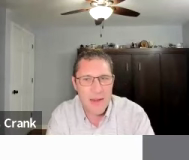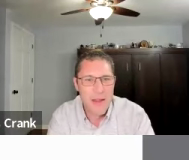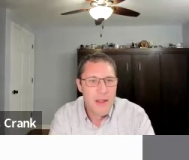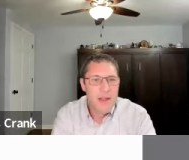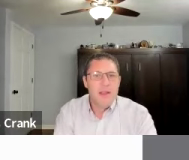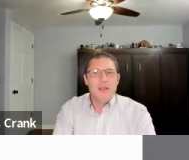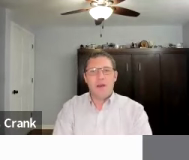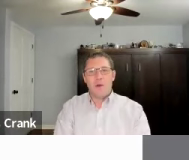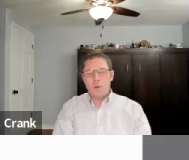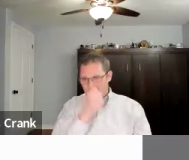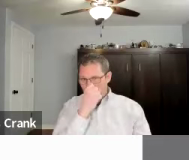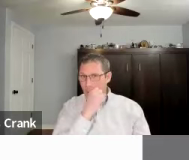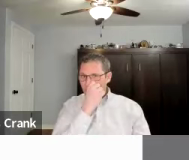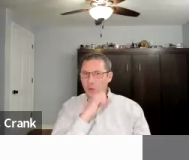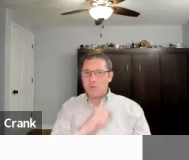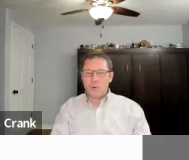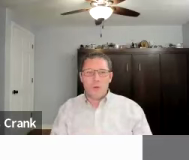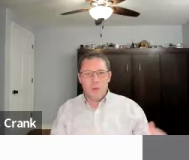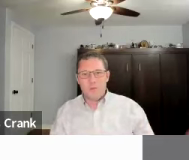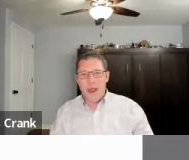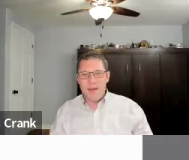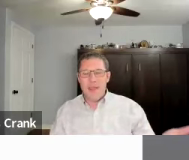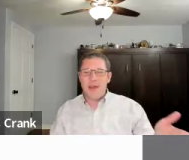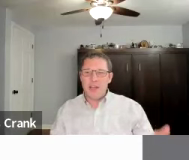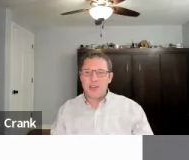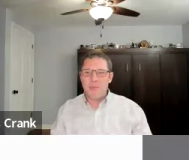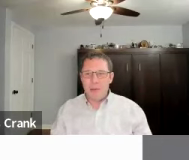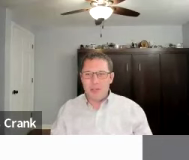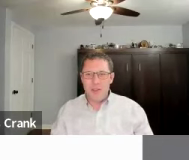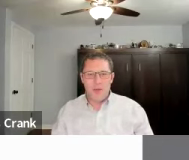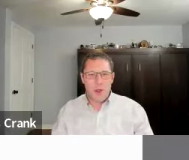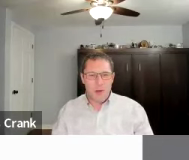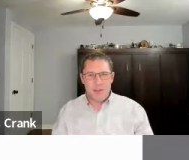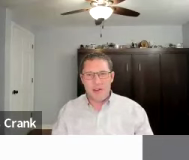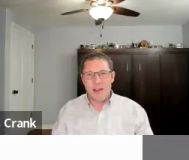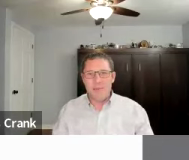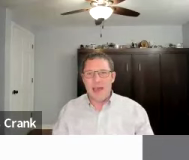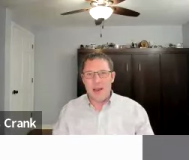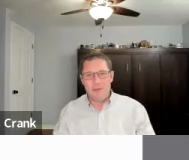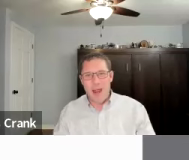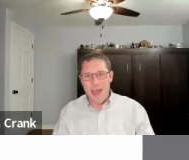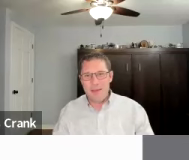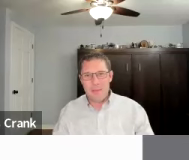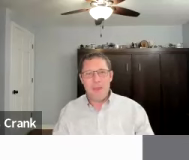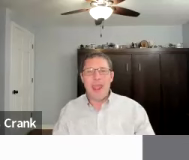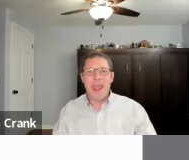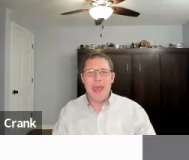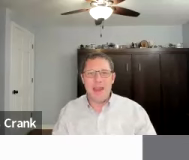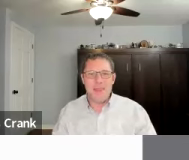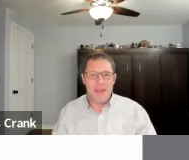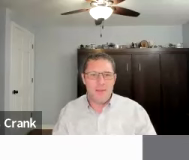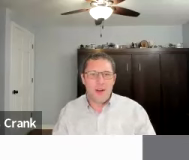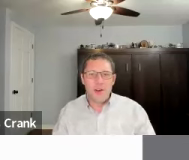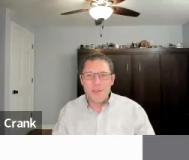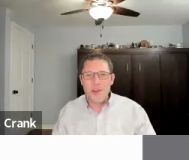Practice Act. So those rules, right? They are initially published in the Illinois Register. It comes out every Friday.